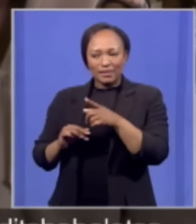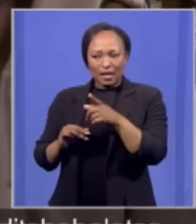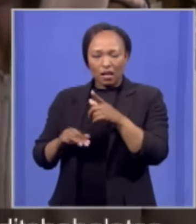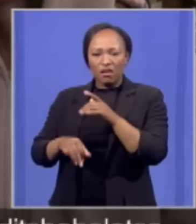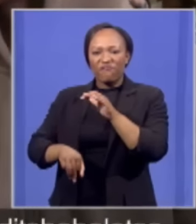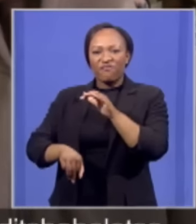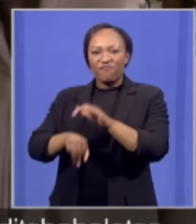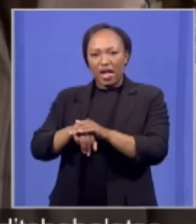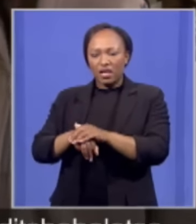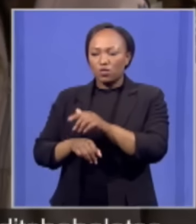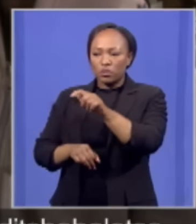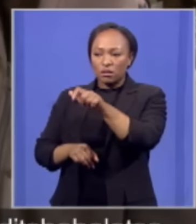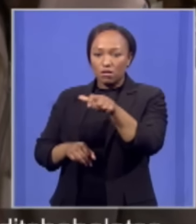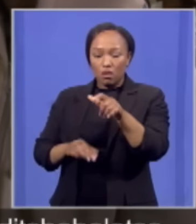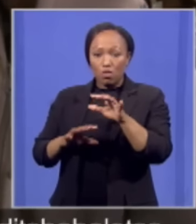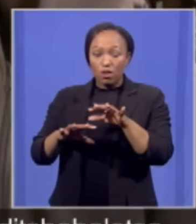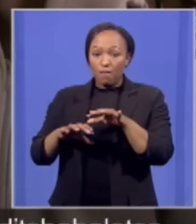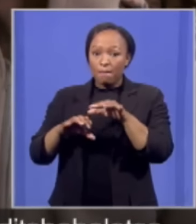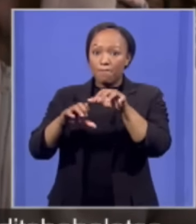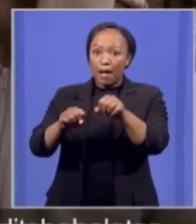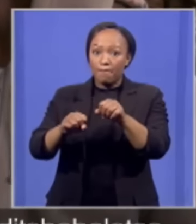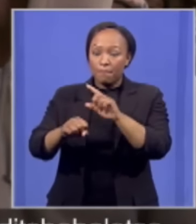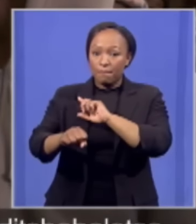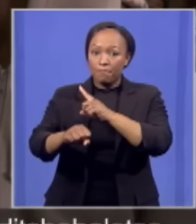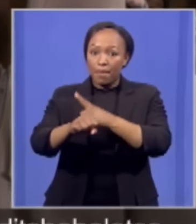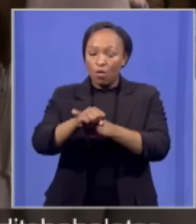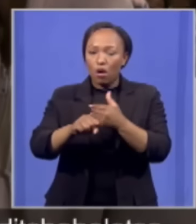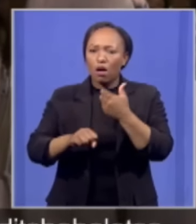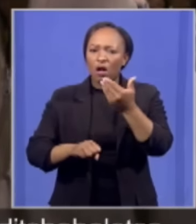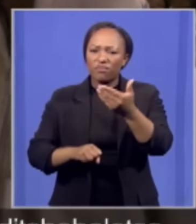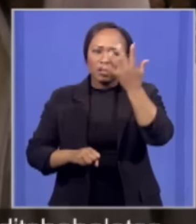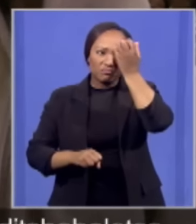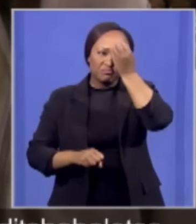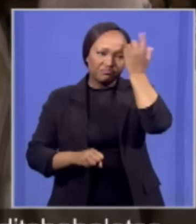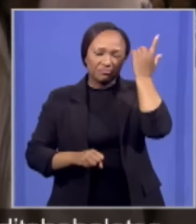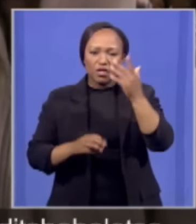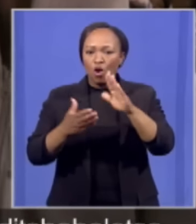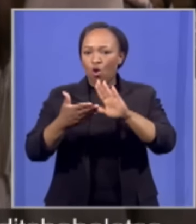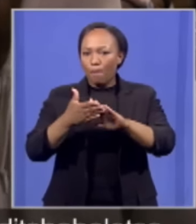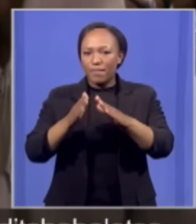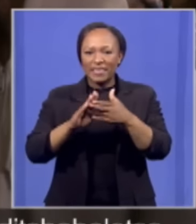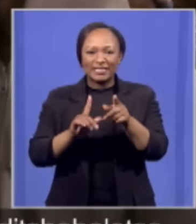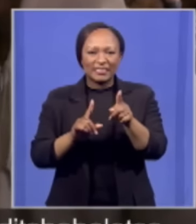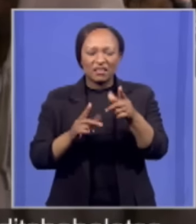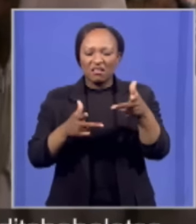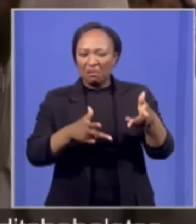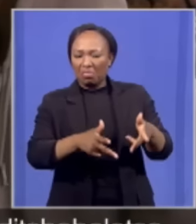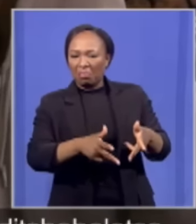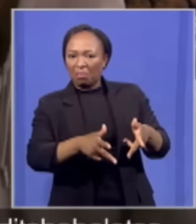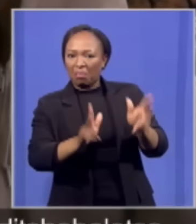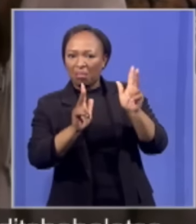soon as they assume power. They forget the community members, the very same community members that